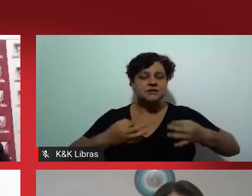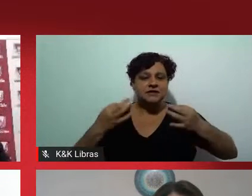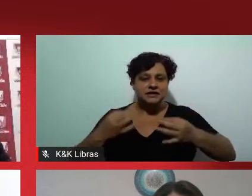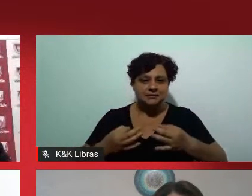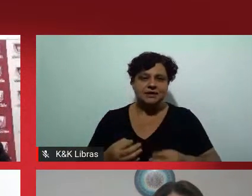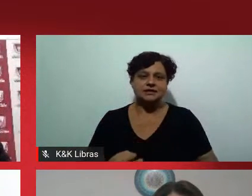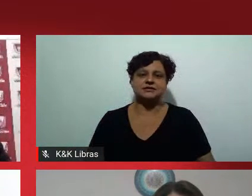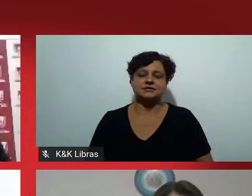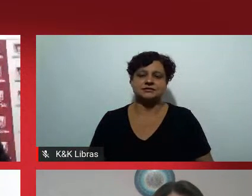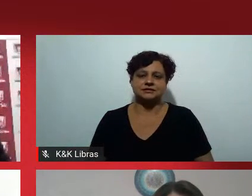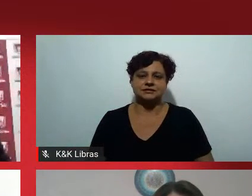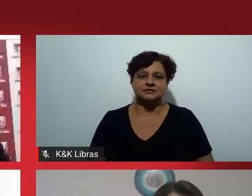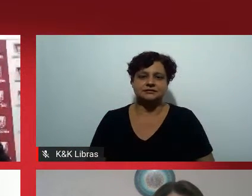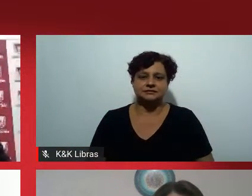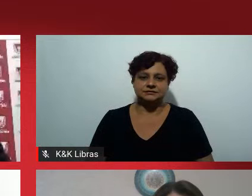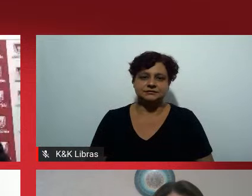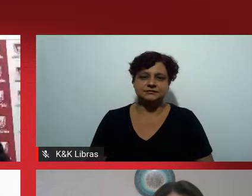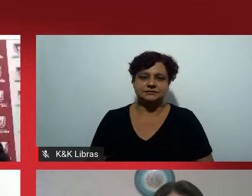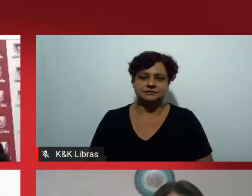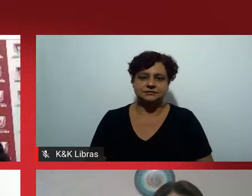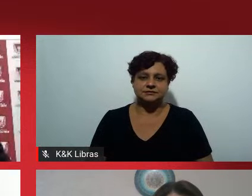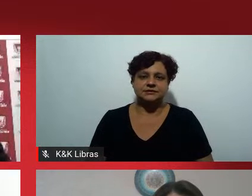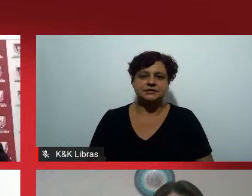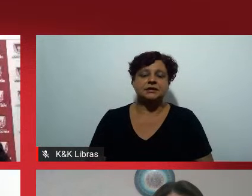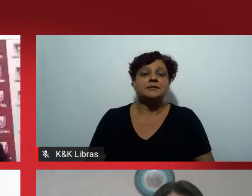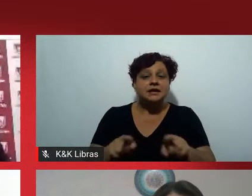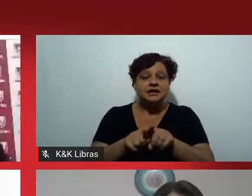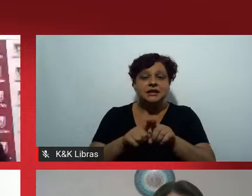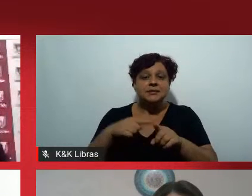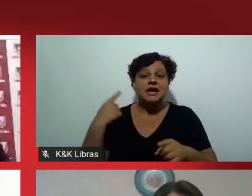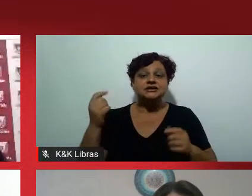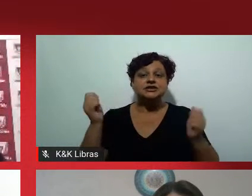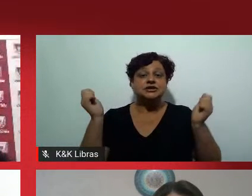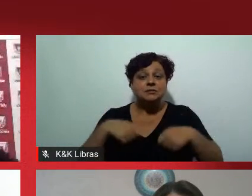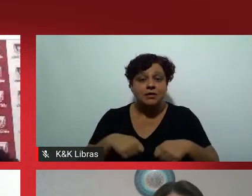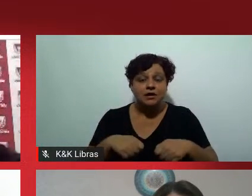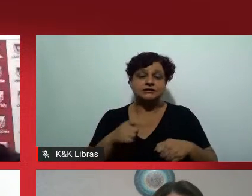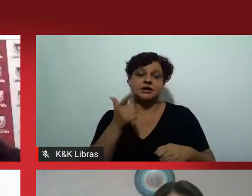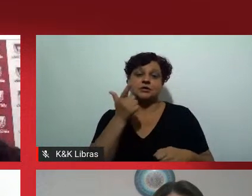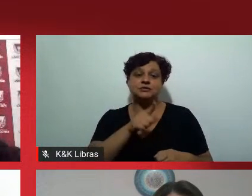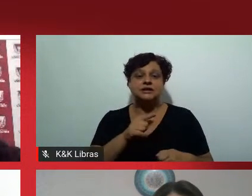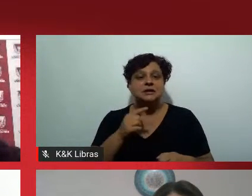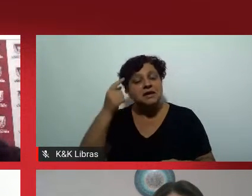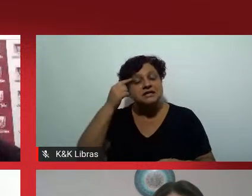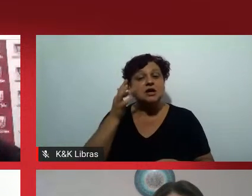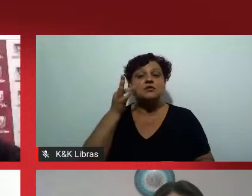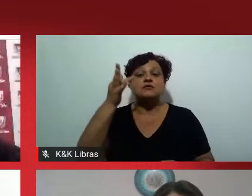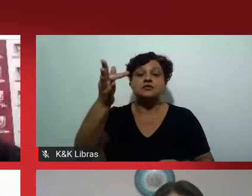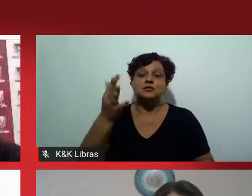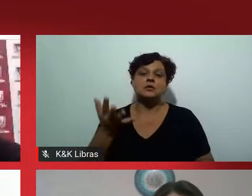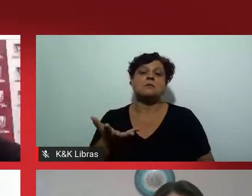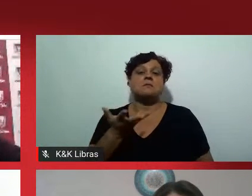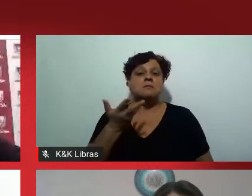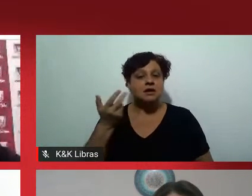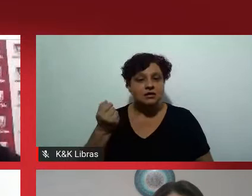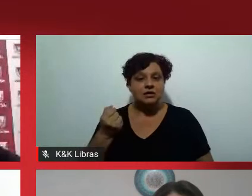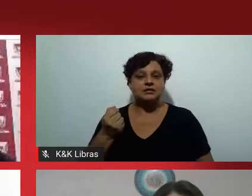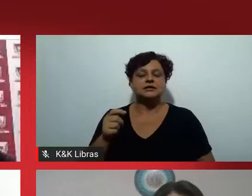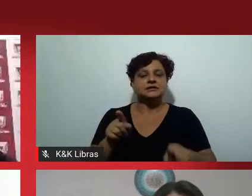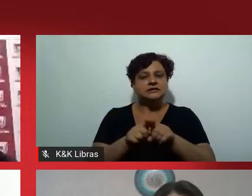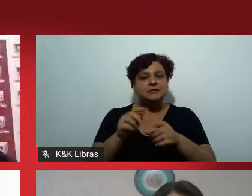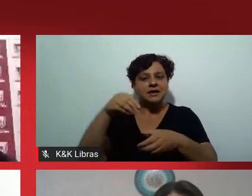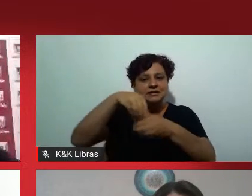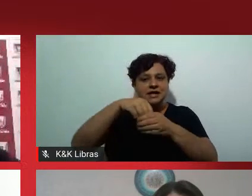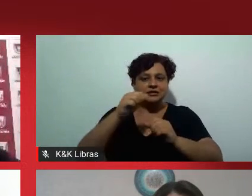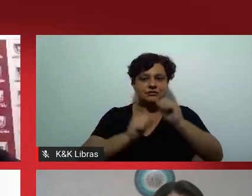university having access to the jobs in our organizations that there's a partnership and that there's a way that we can think about what are the standards